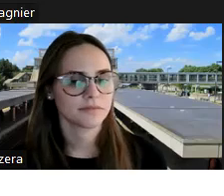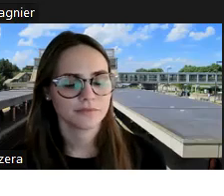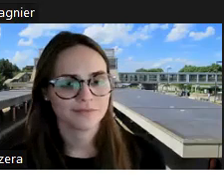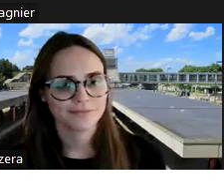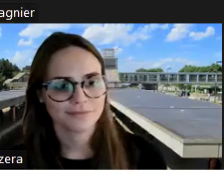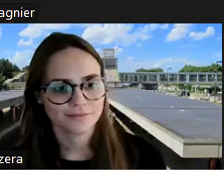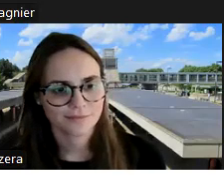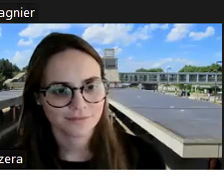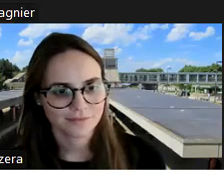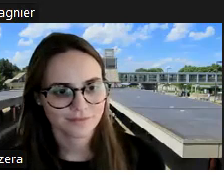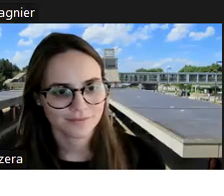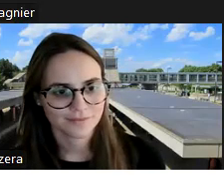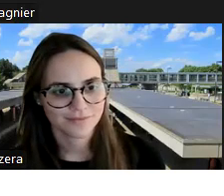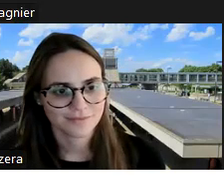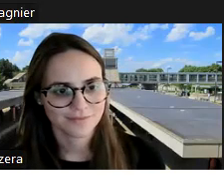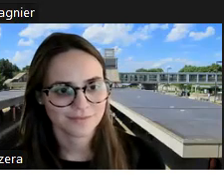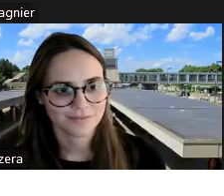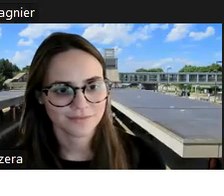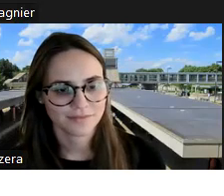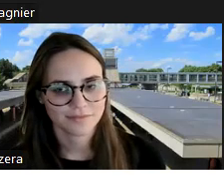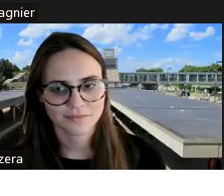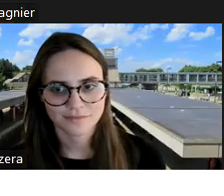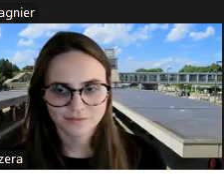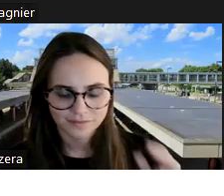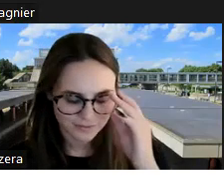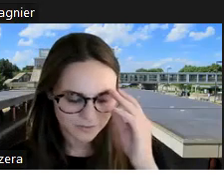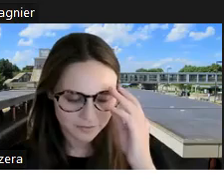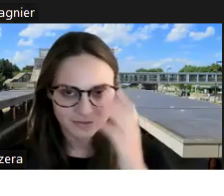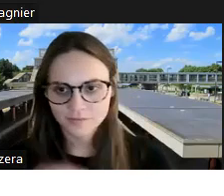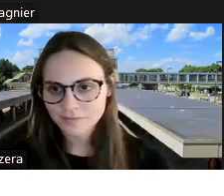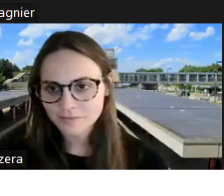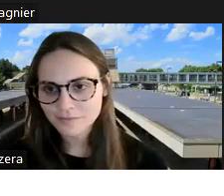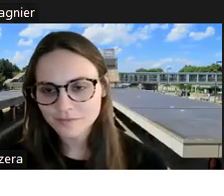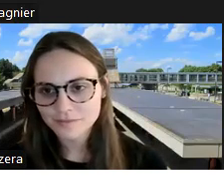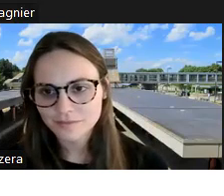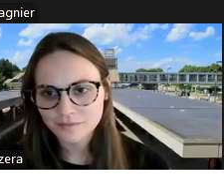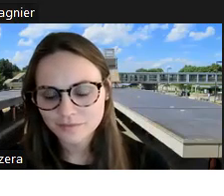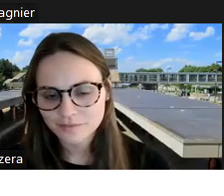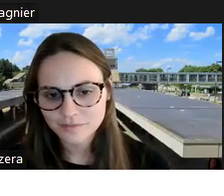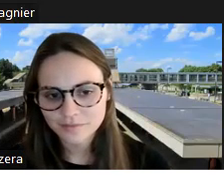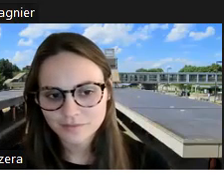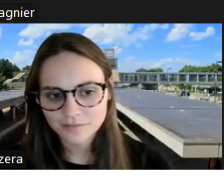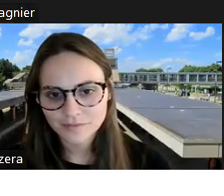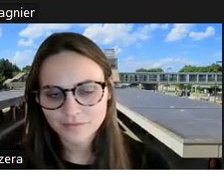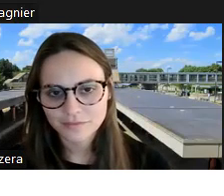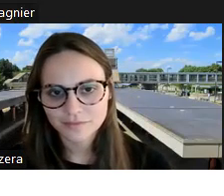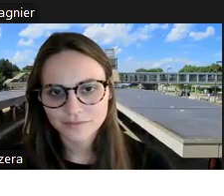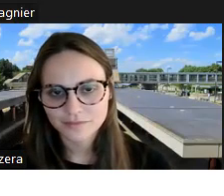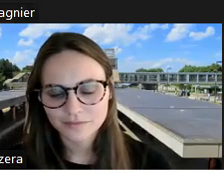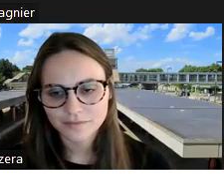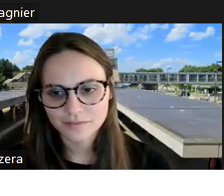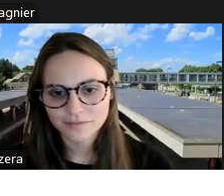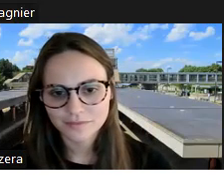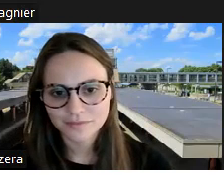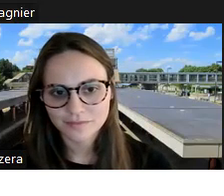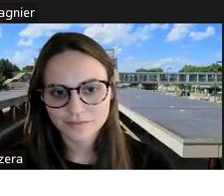Thank you. I actually have more than one. I wondered if you could, well, two things.